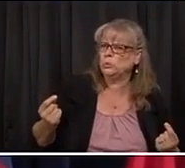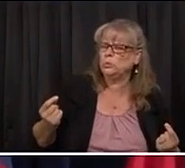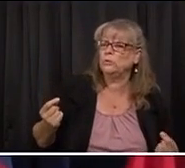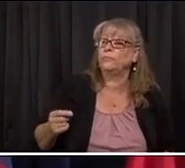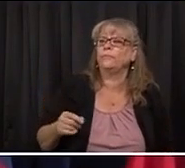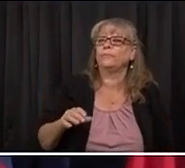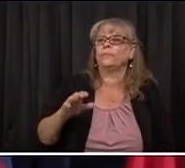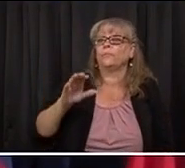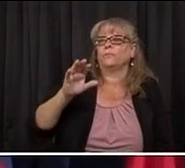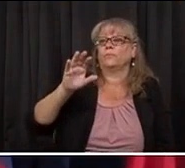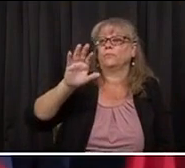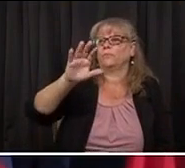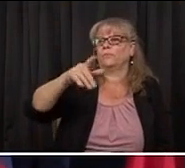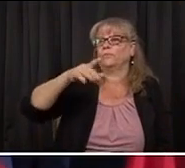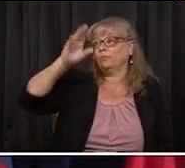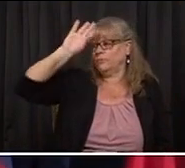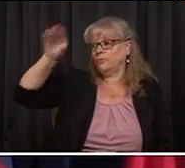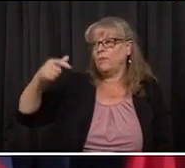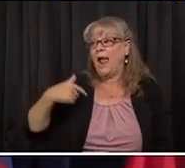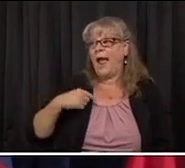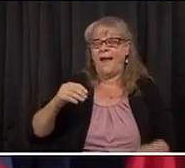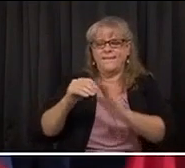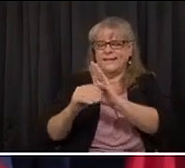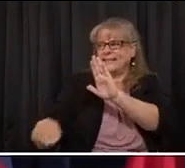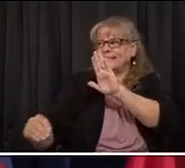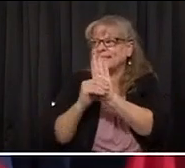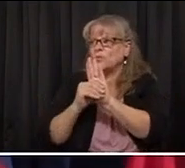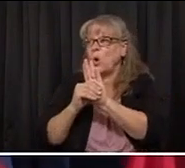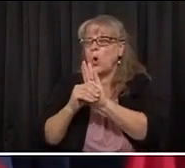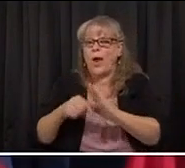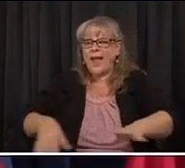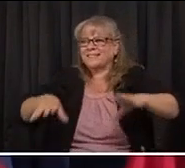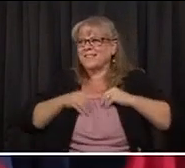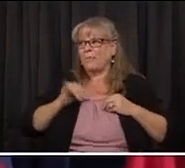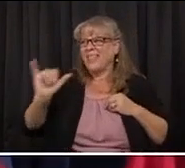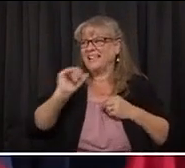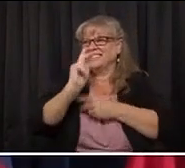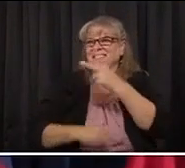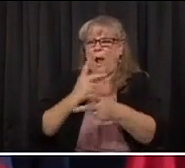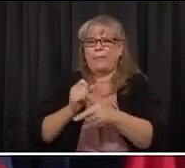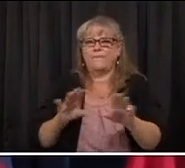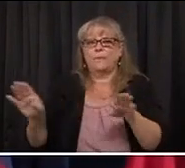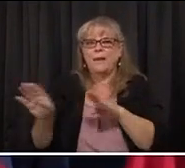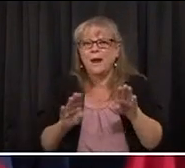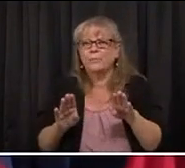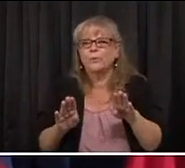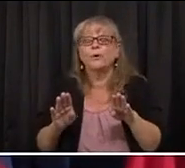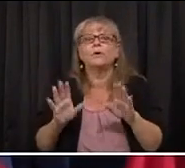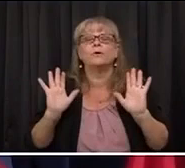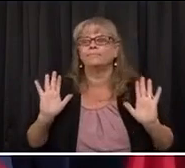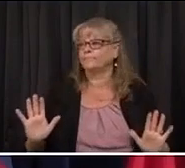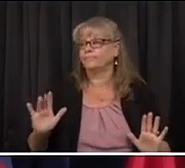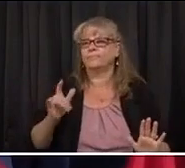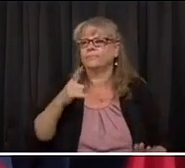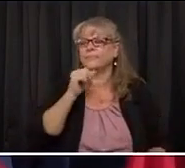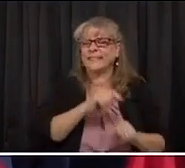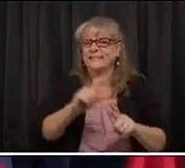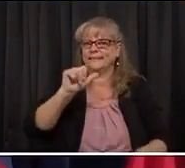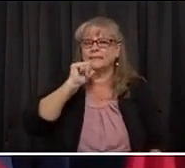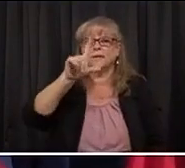behavior, and I hope that any perpetrators of unlawful behavior, whether it's defacing buildings